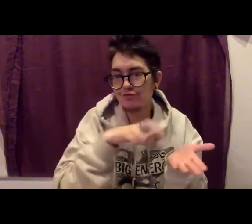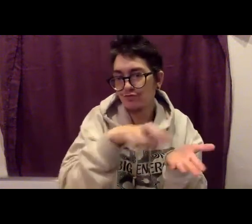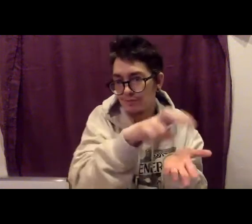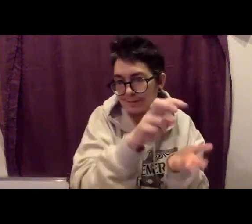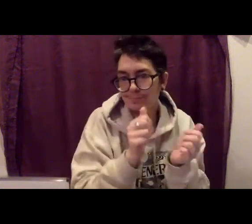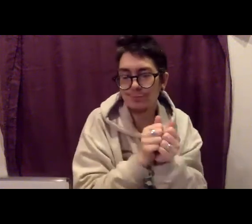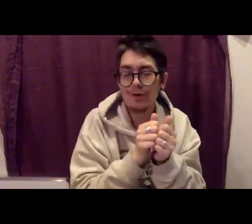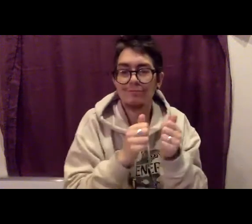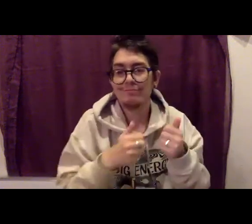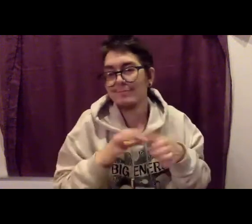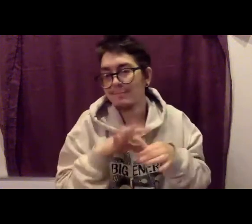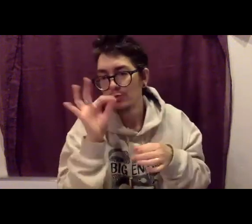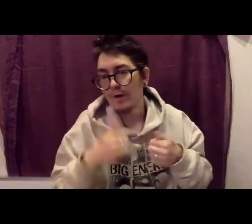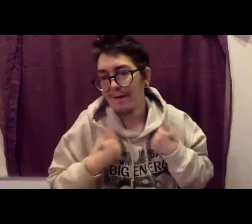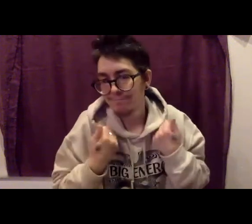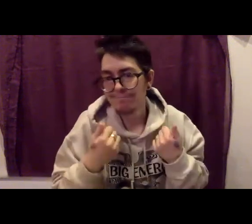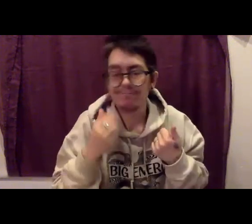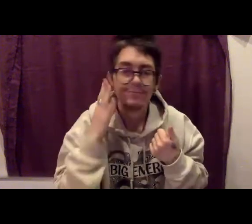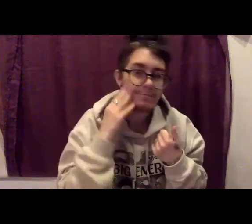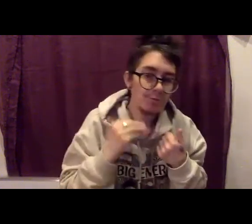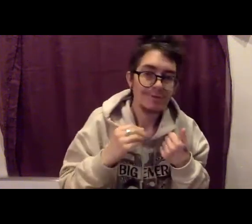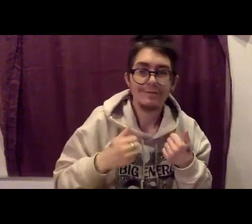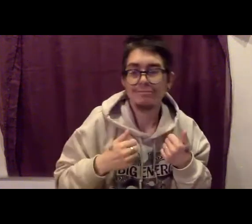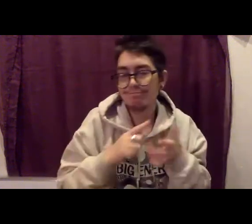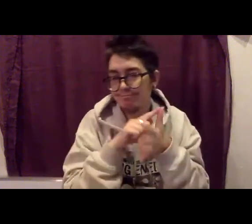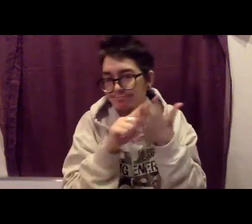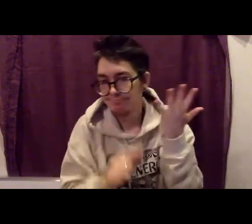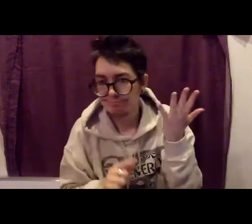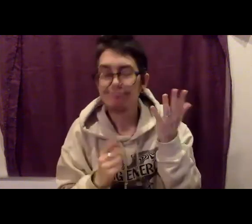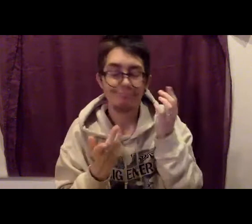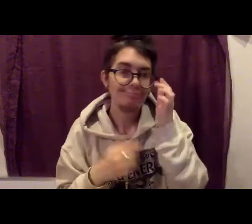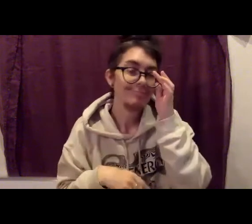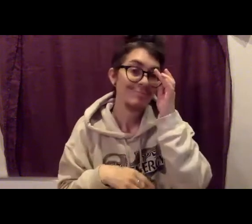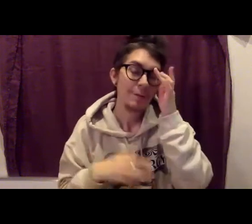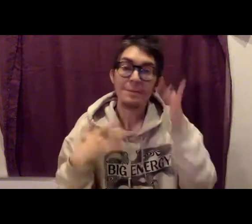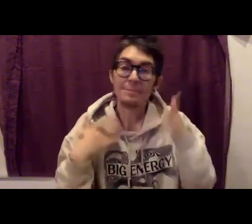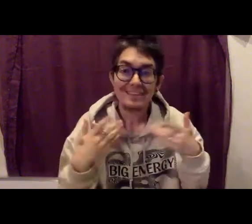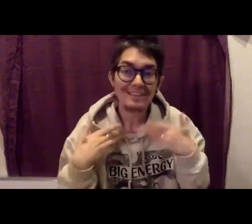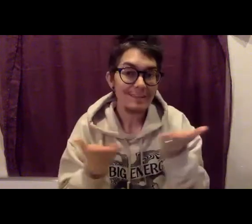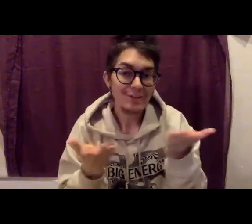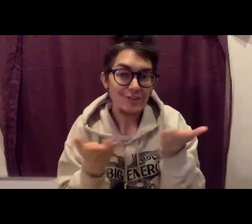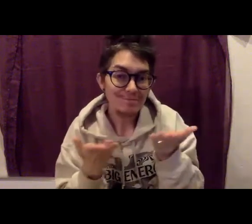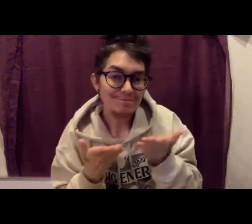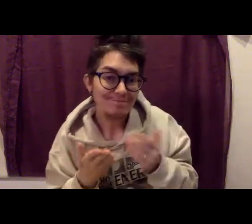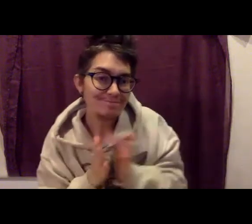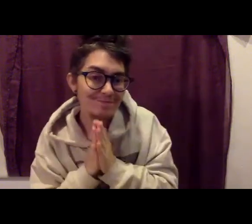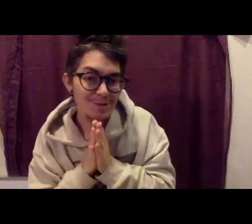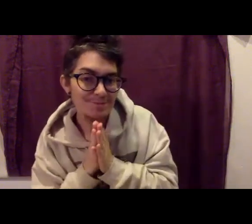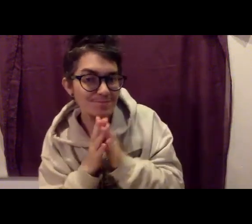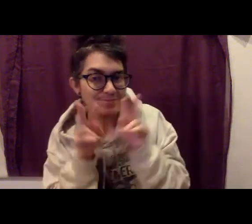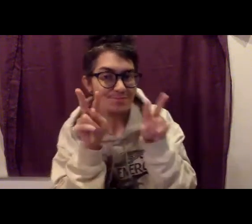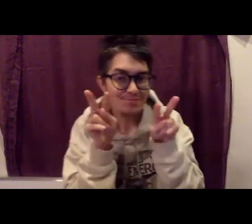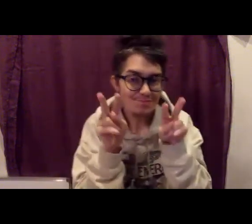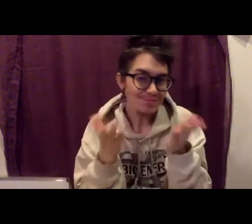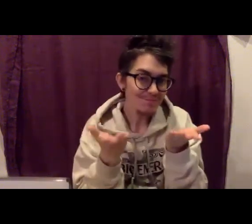And so I use these things to help my clients. And so, they address their spiritual life. And so